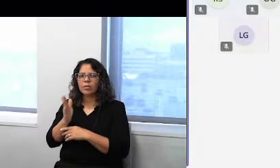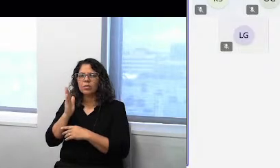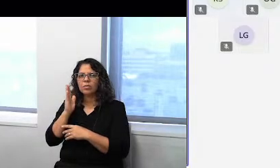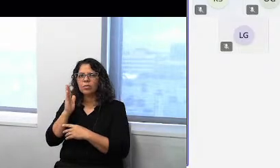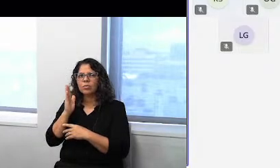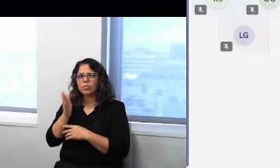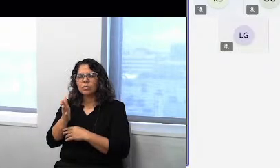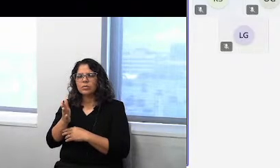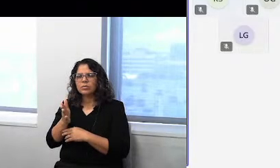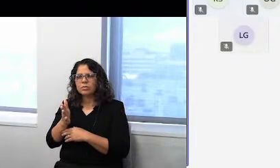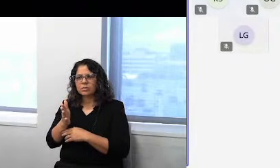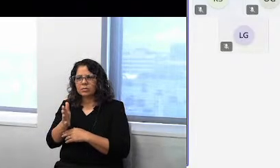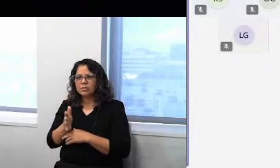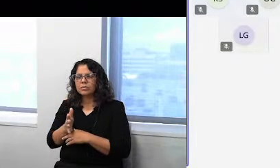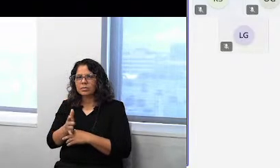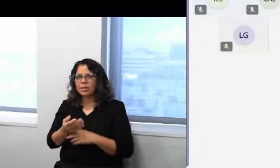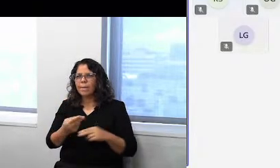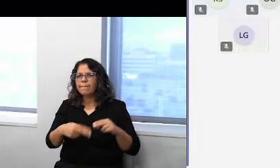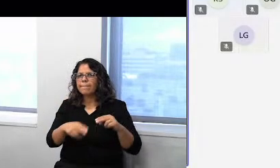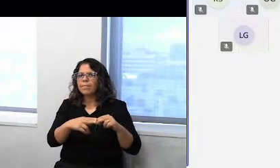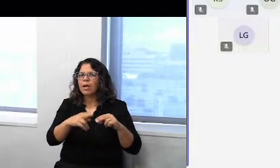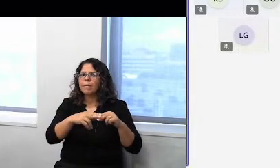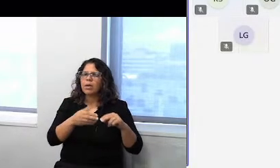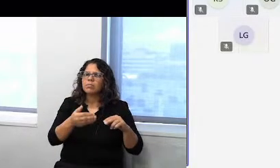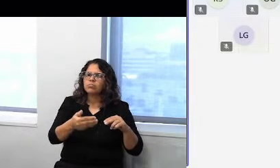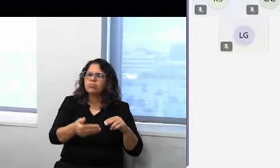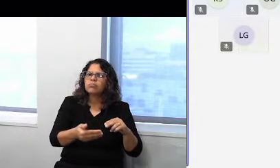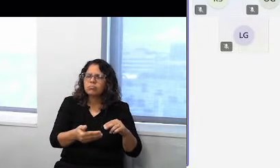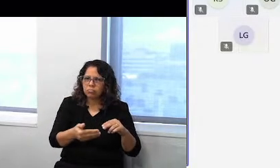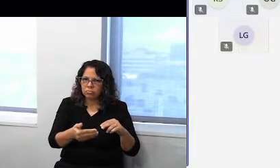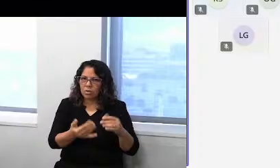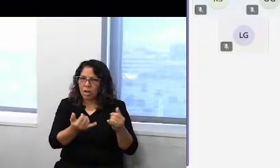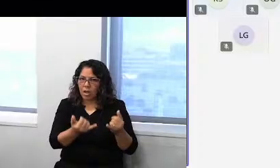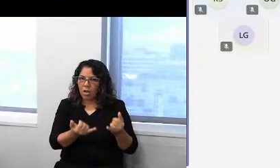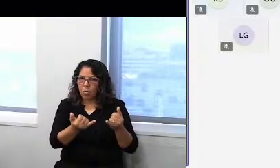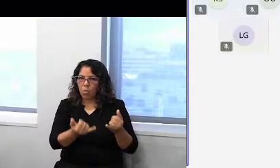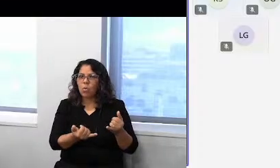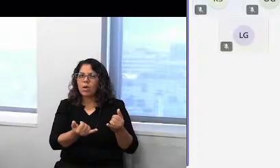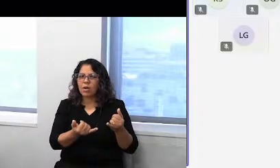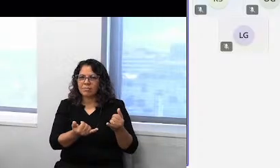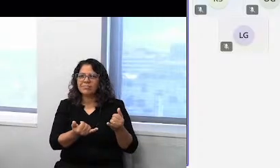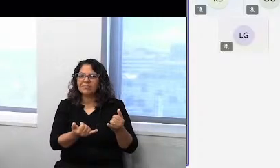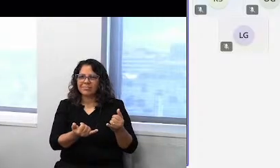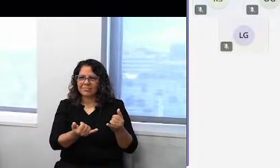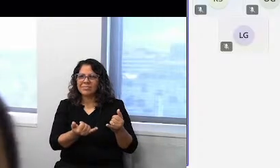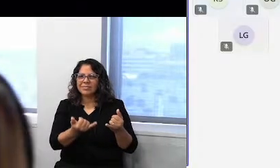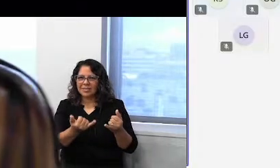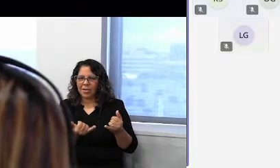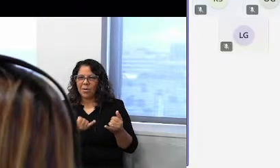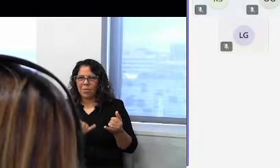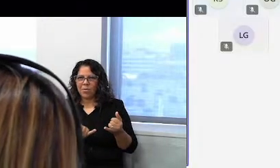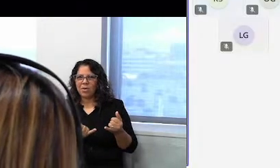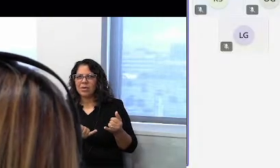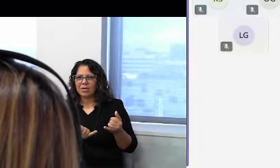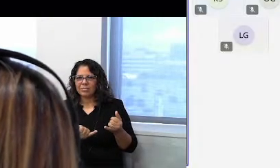now also being done by these less than 20 megawatts that are on